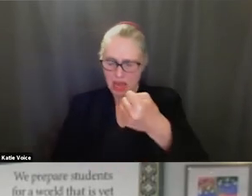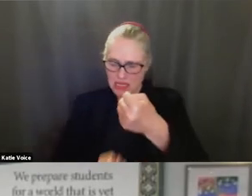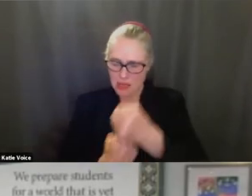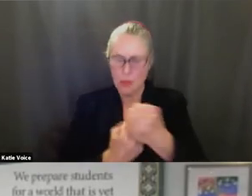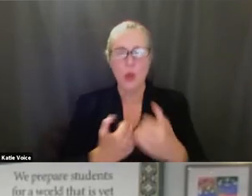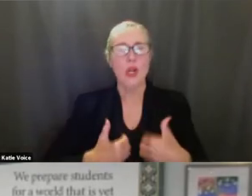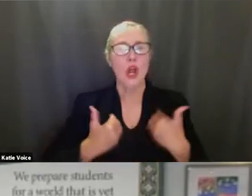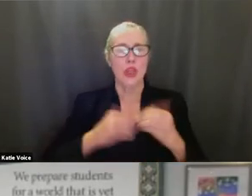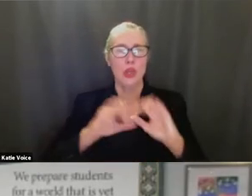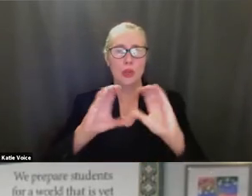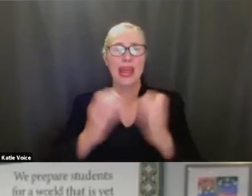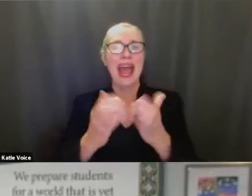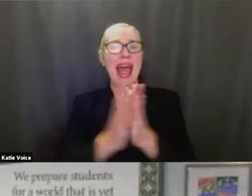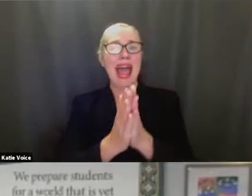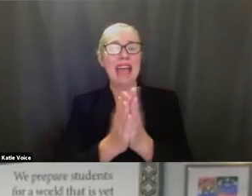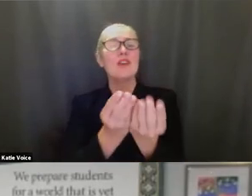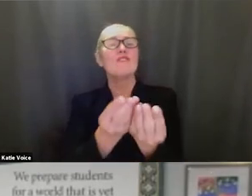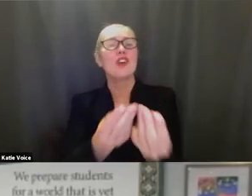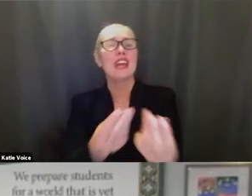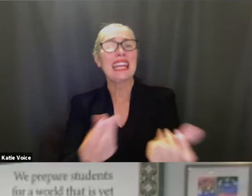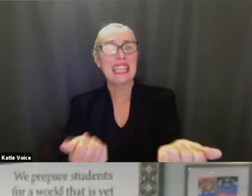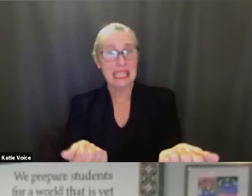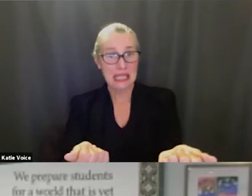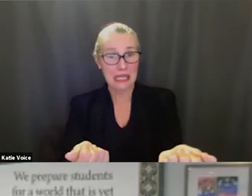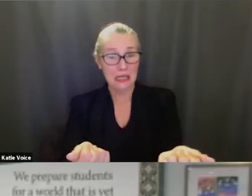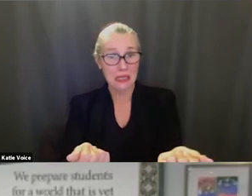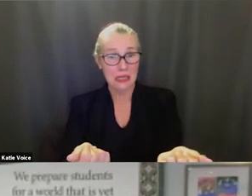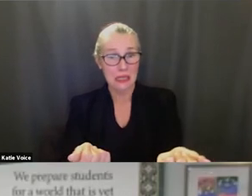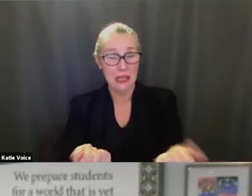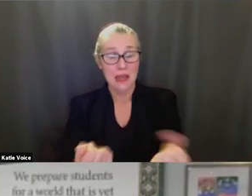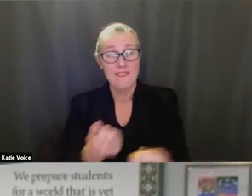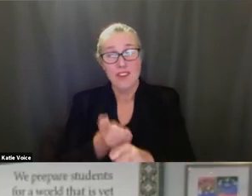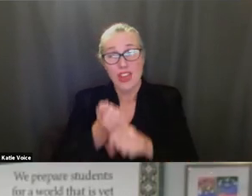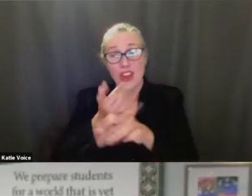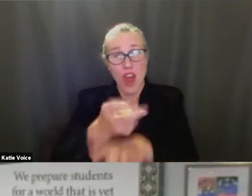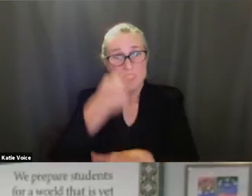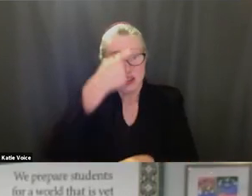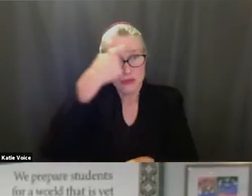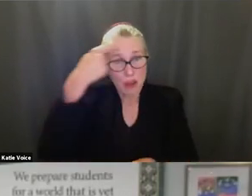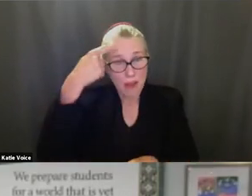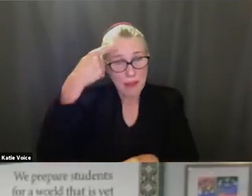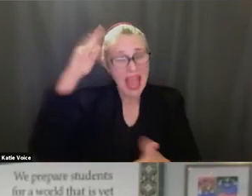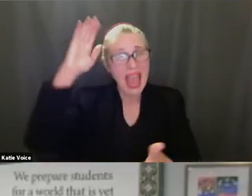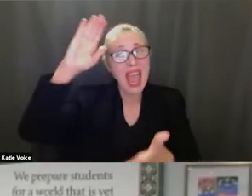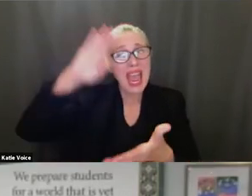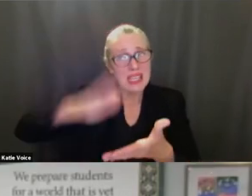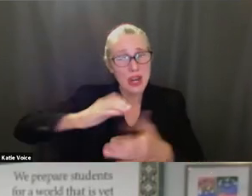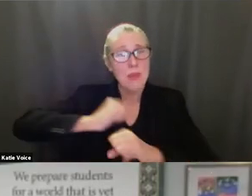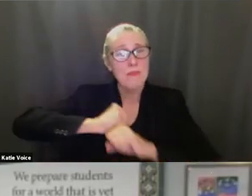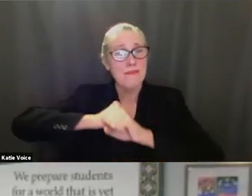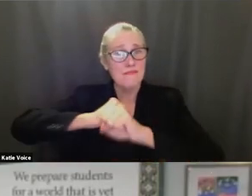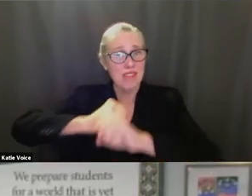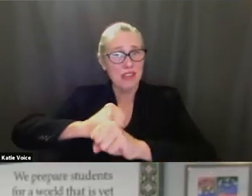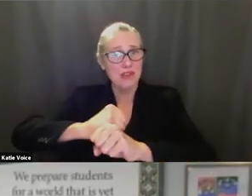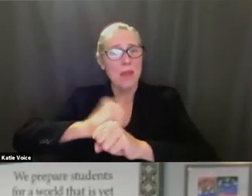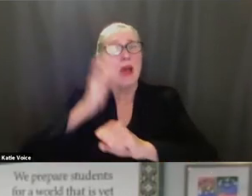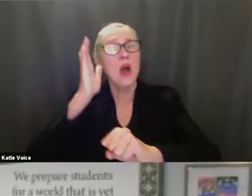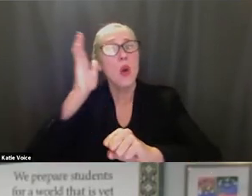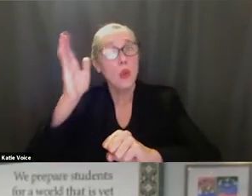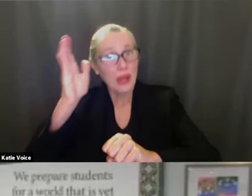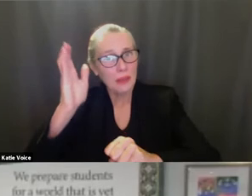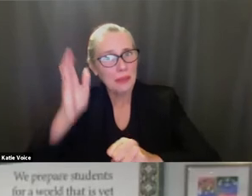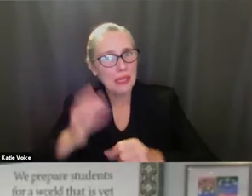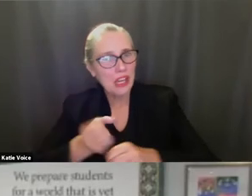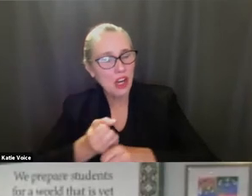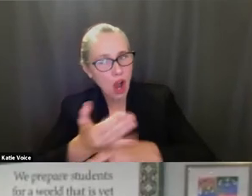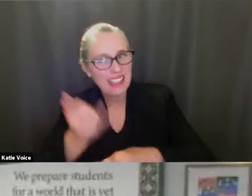and ask for healing for the trauma cost and prevent traumas that will be crossed caused if